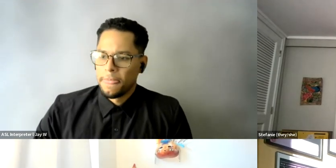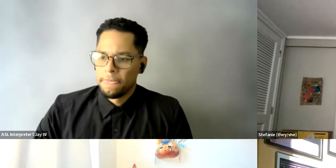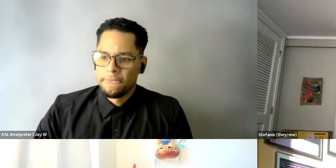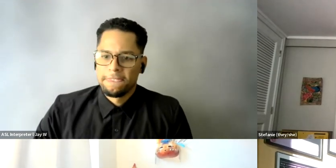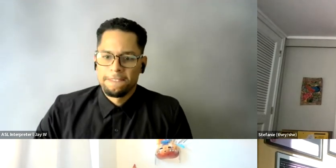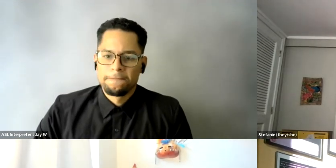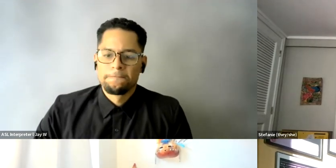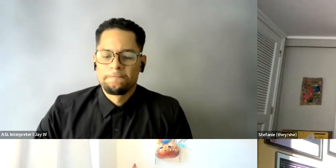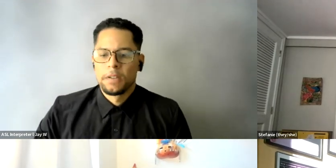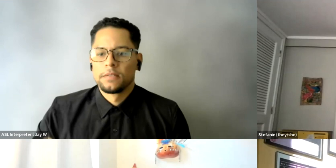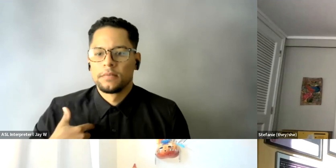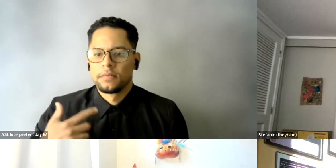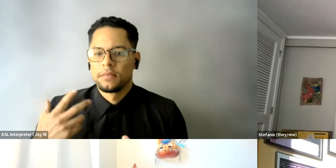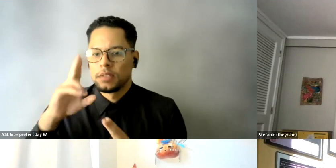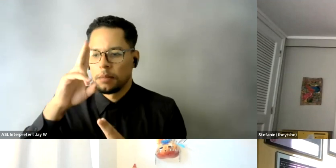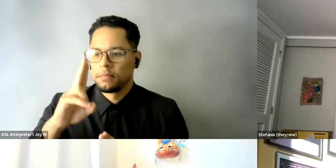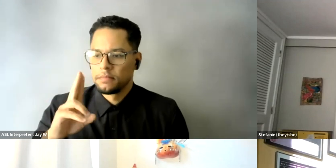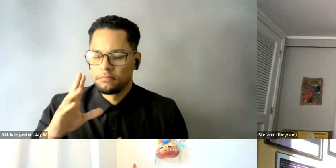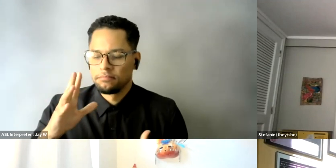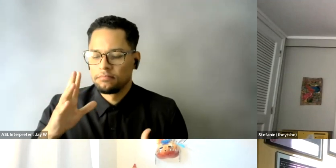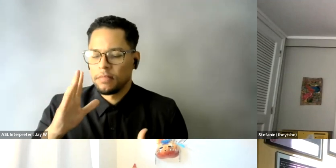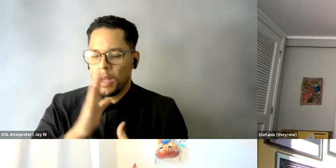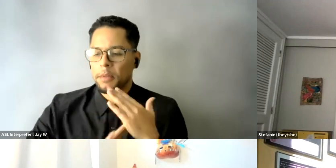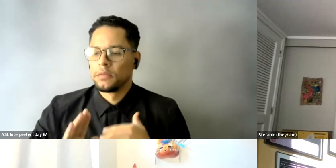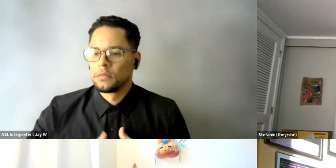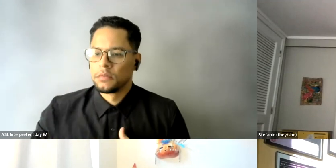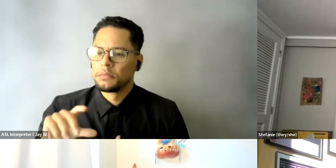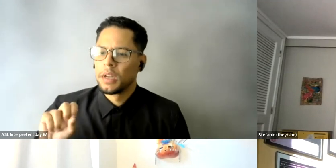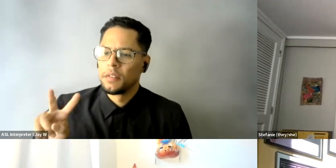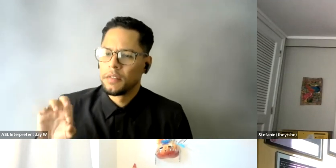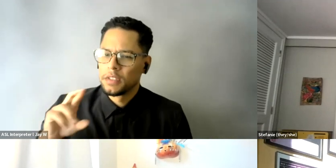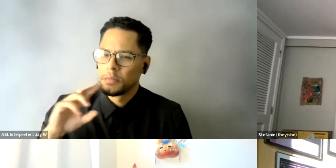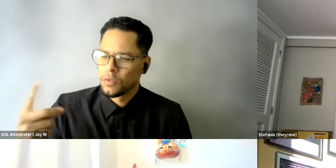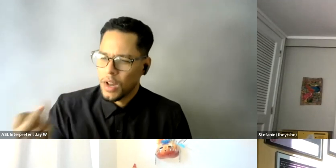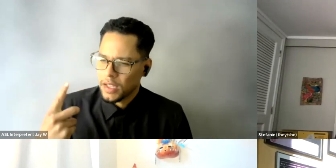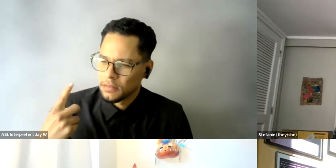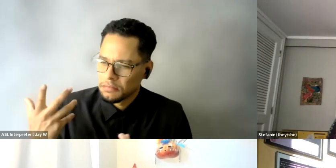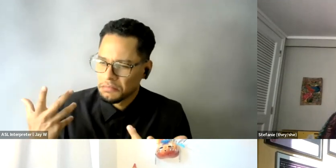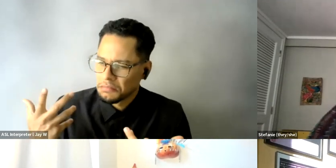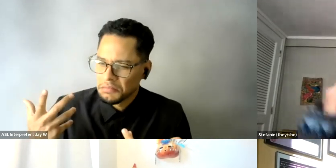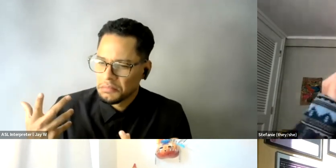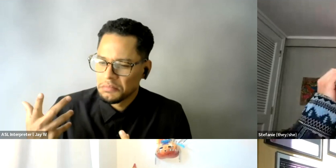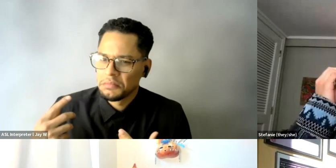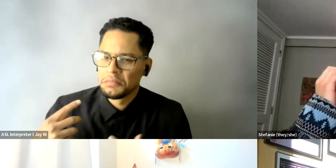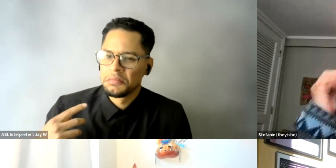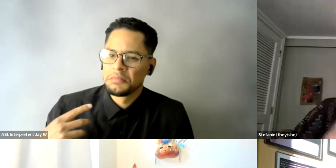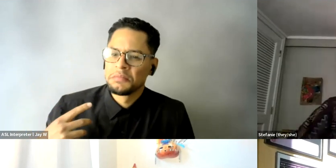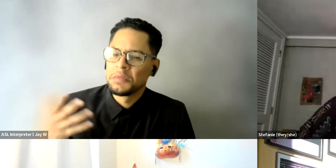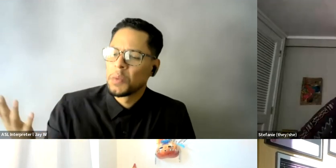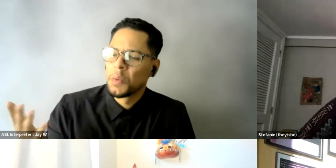I'm very humbled, but you're going to ask me a question, Vesper, or something about like, what's the question? I feel like I looked at it before this call.